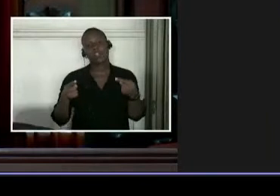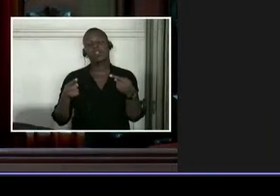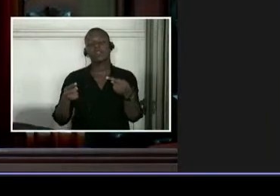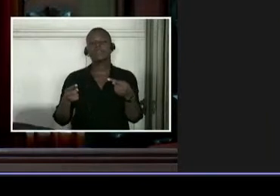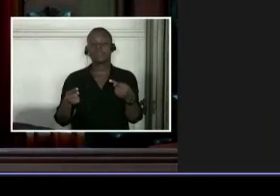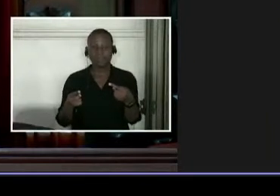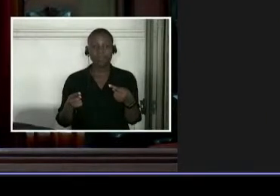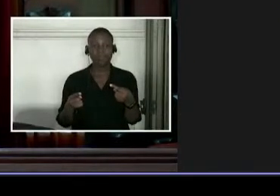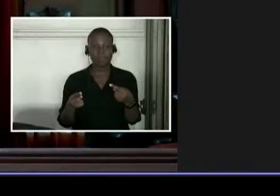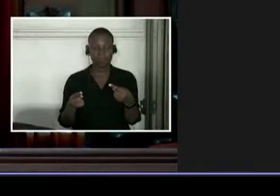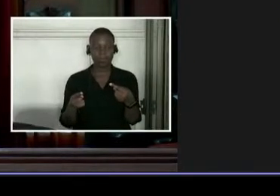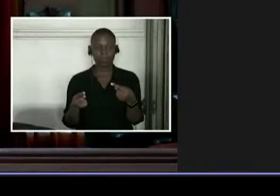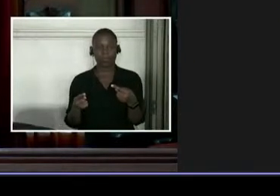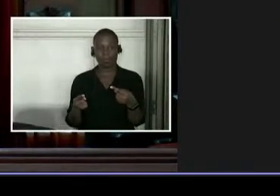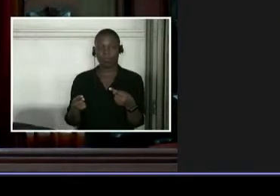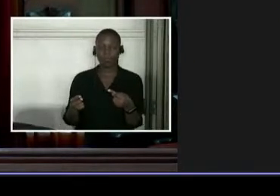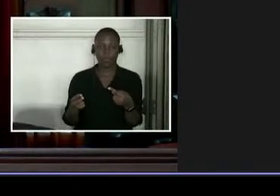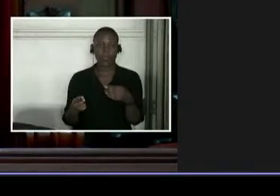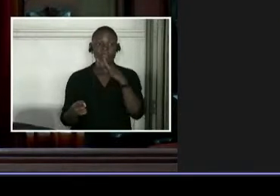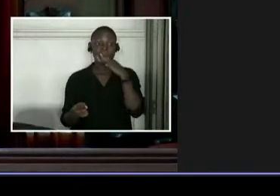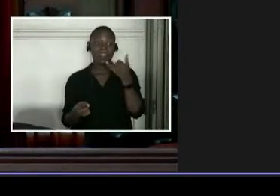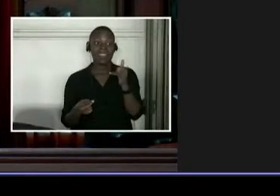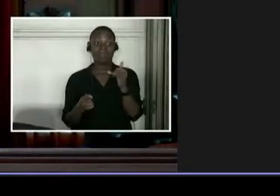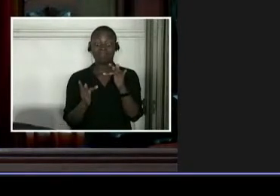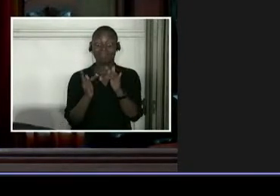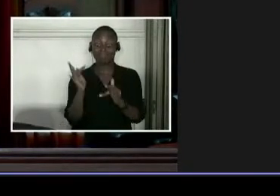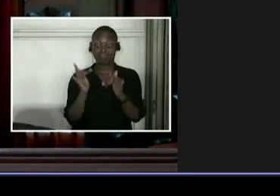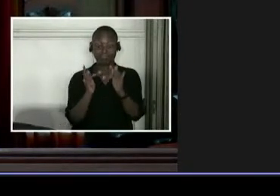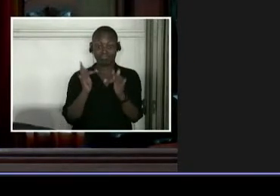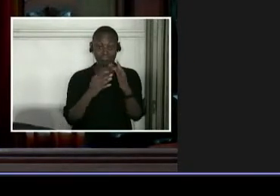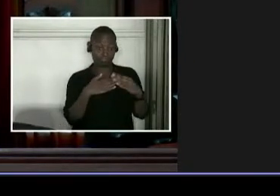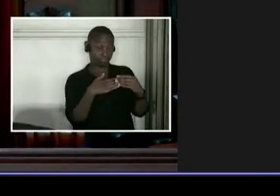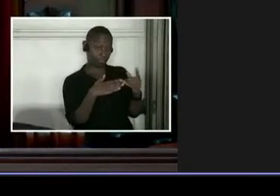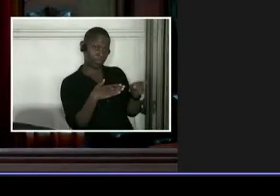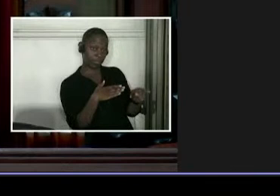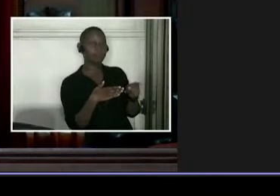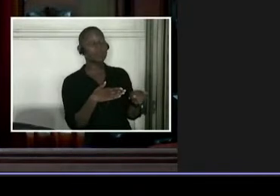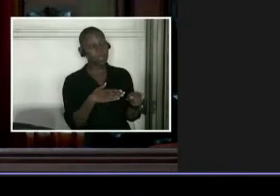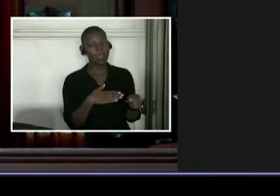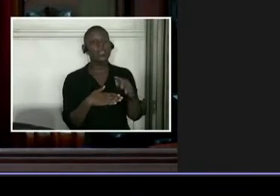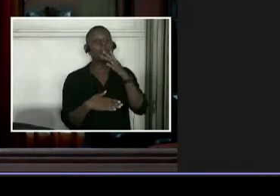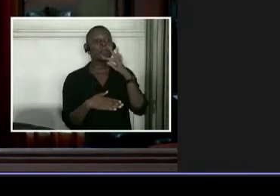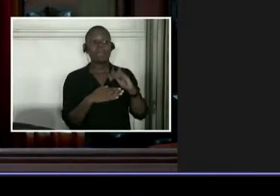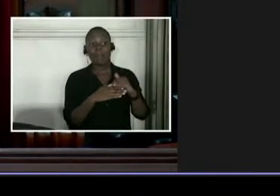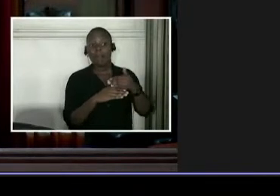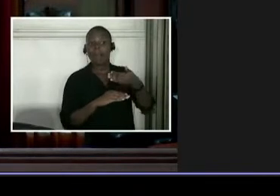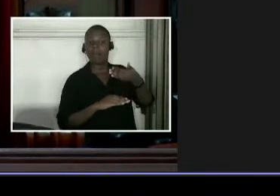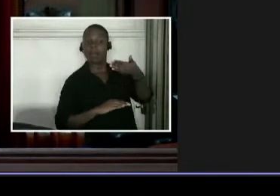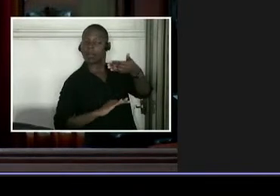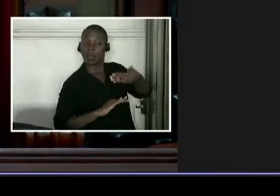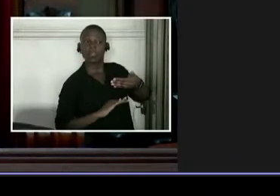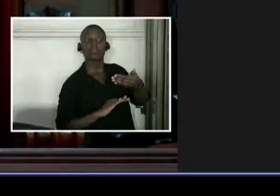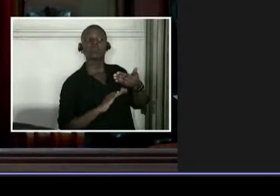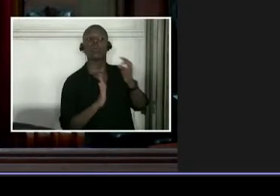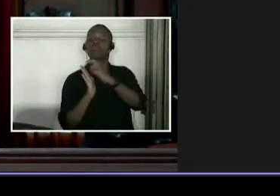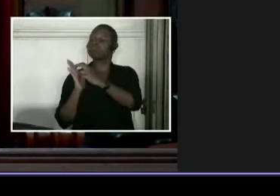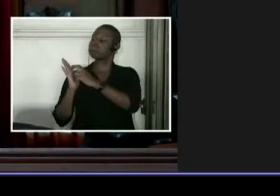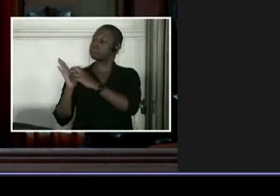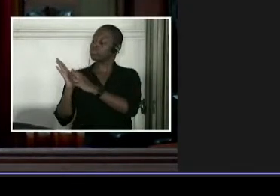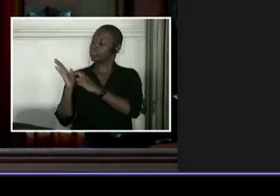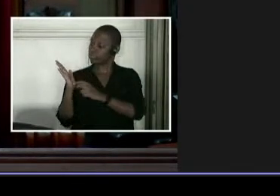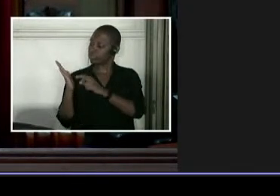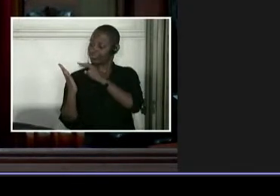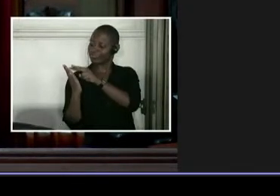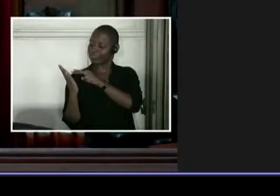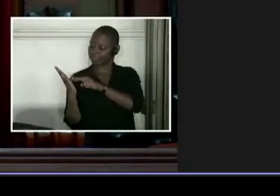short, if a member have connectivity problems, the presiding officer will follow the above guidance to try